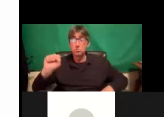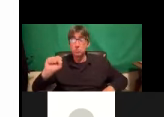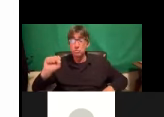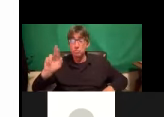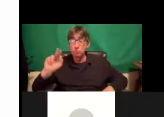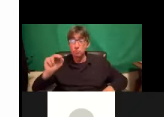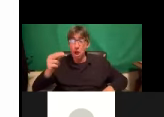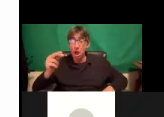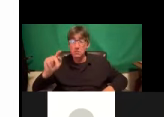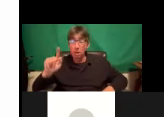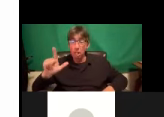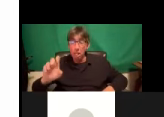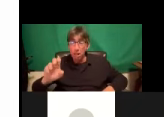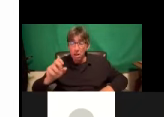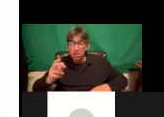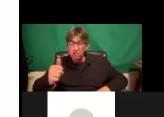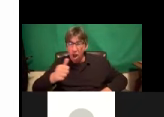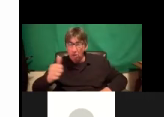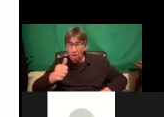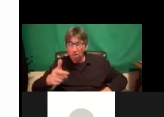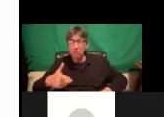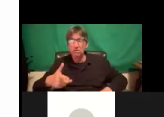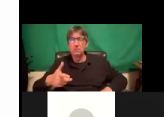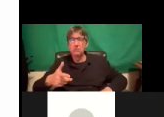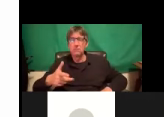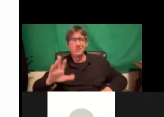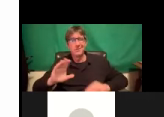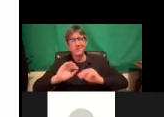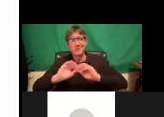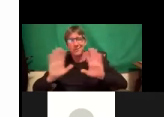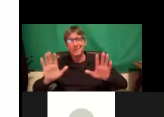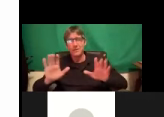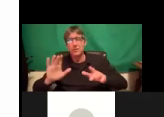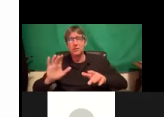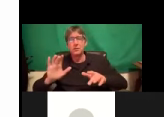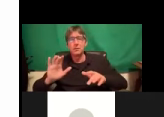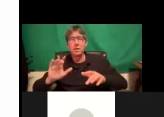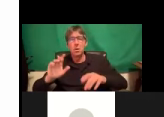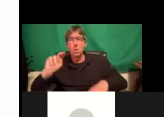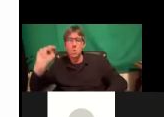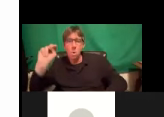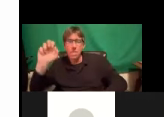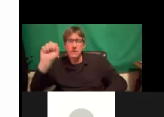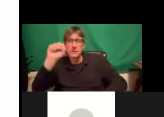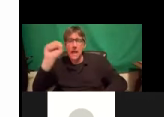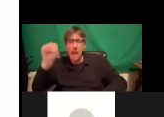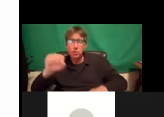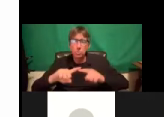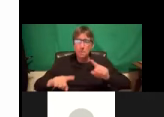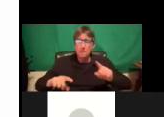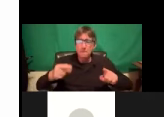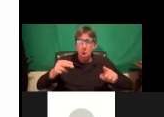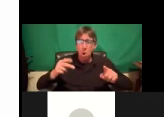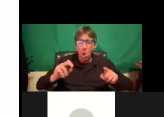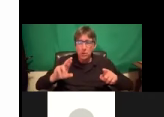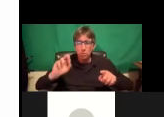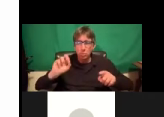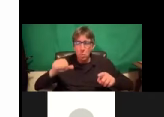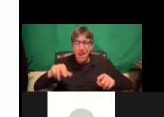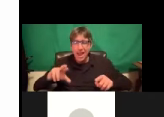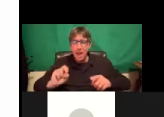you need to create more points of like shuttles, like from North Station, from Porter, and other places that people